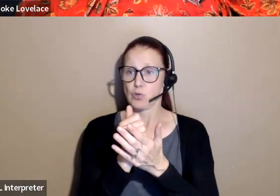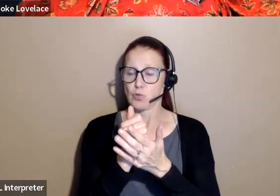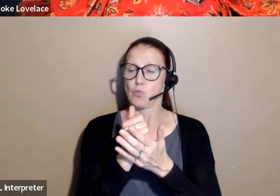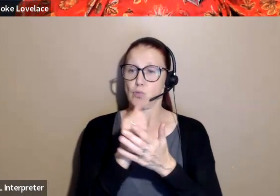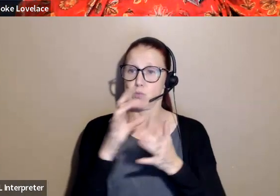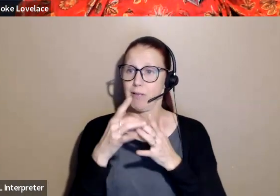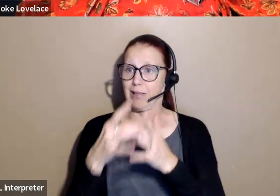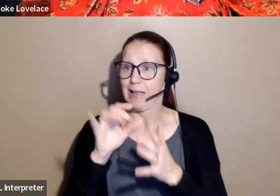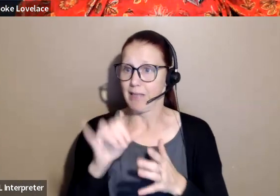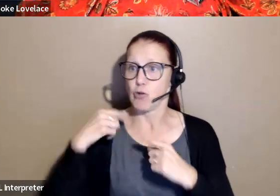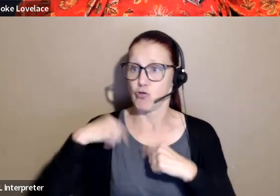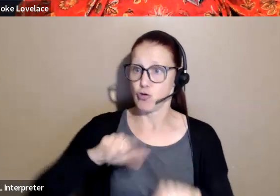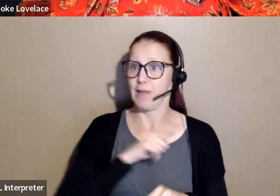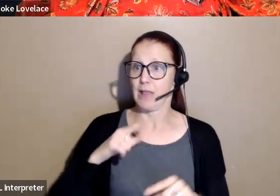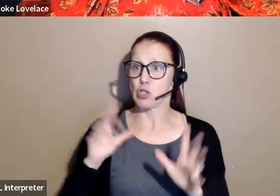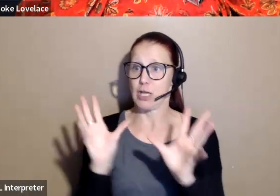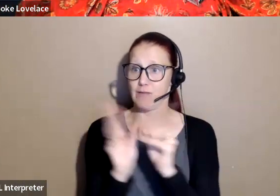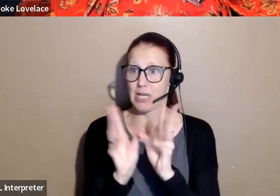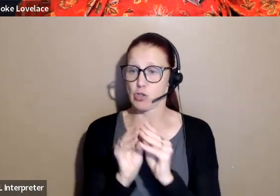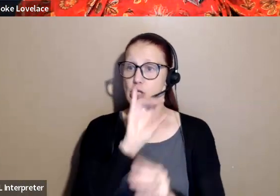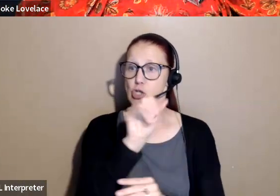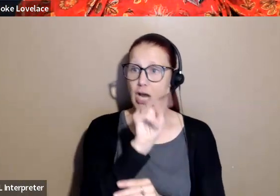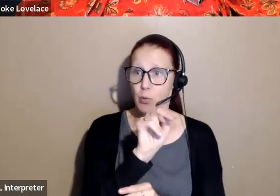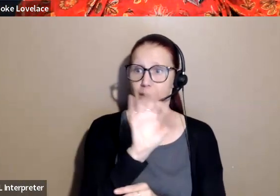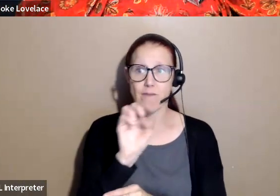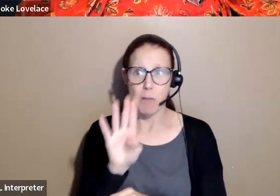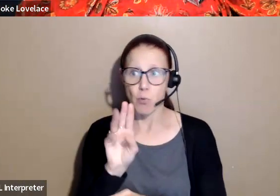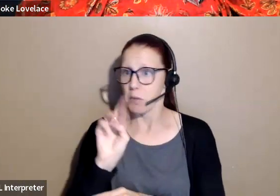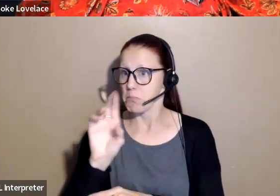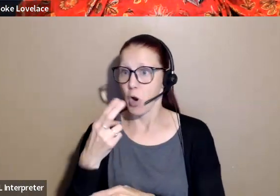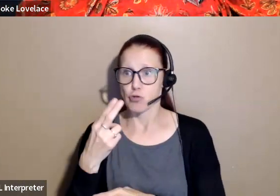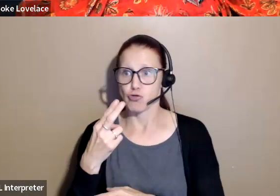that during the legislative session, January, February, March.